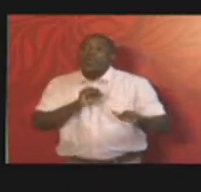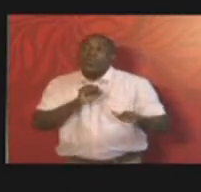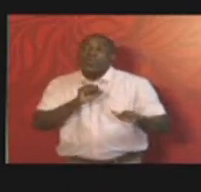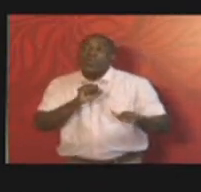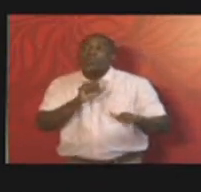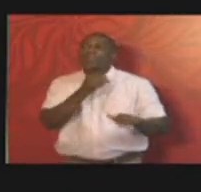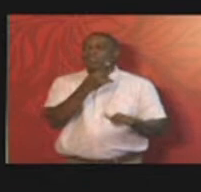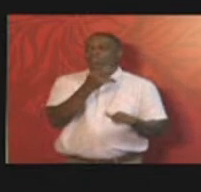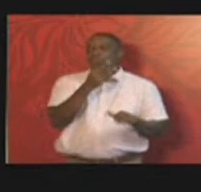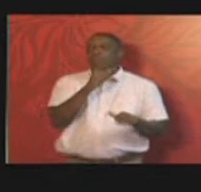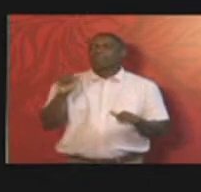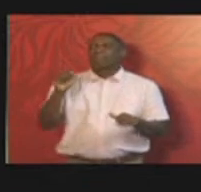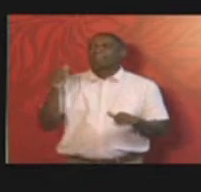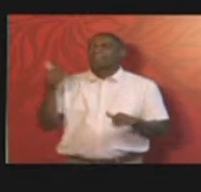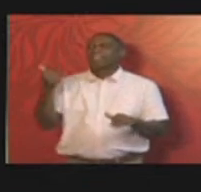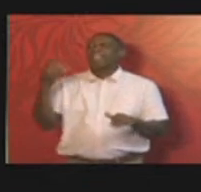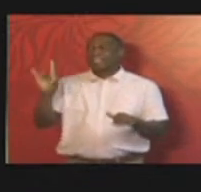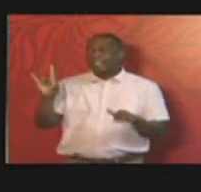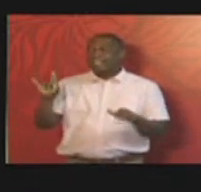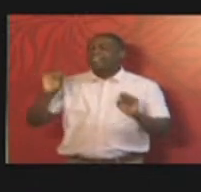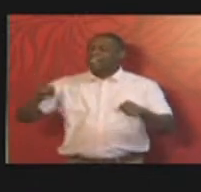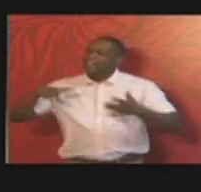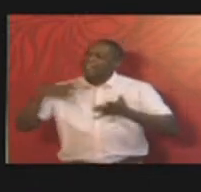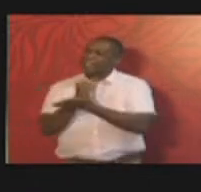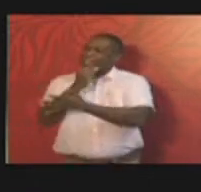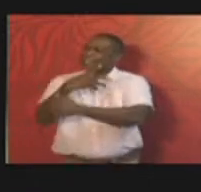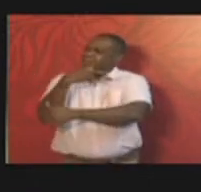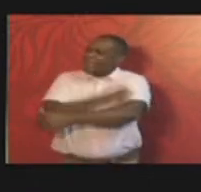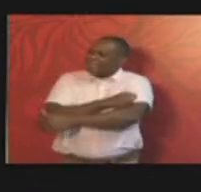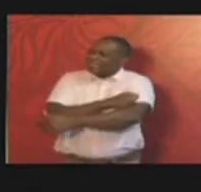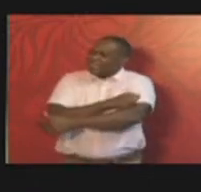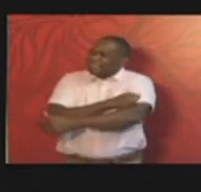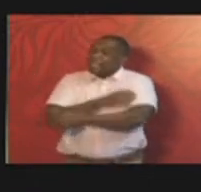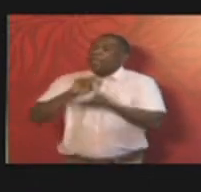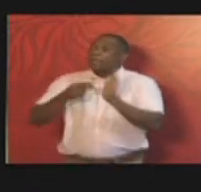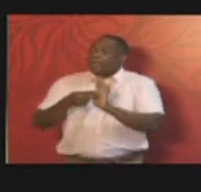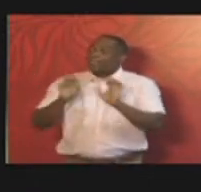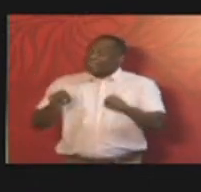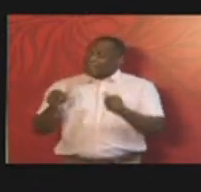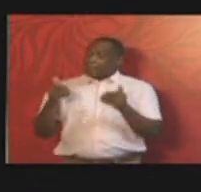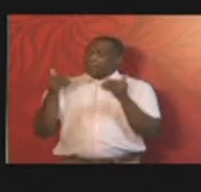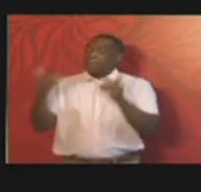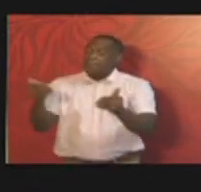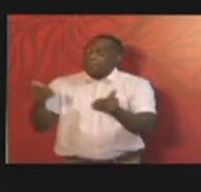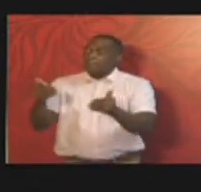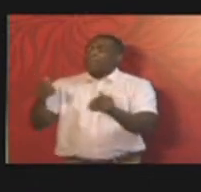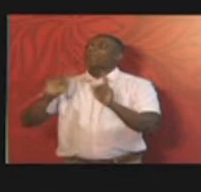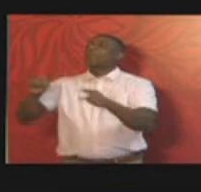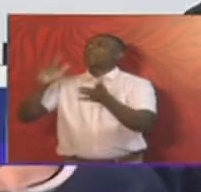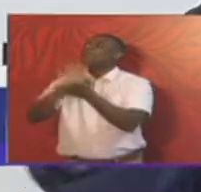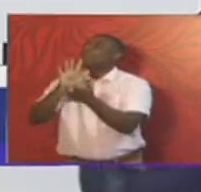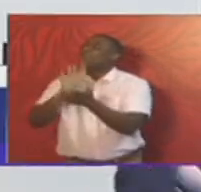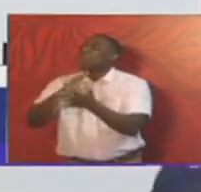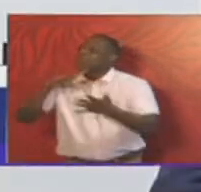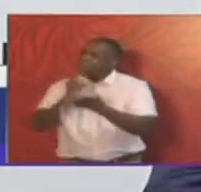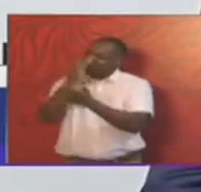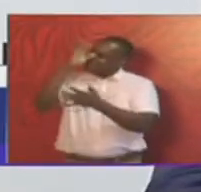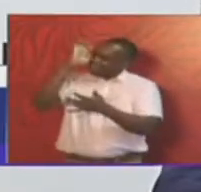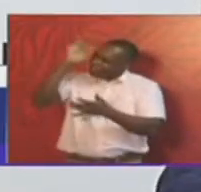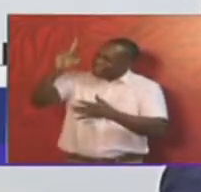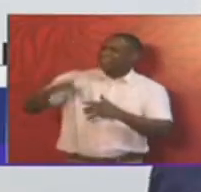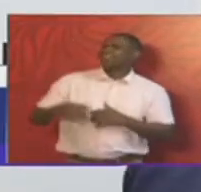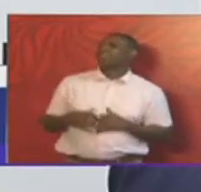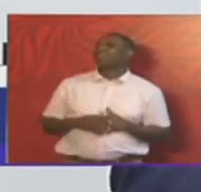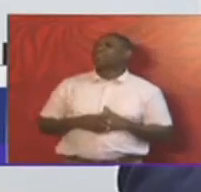vaccinate to operate now to vaccinate to educate. So let's get our kids out. Thank you for the slide. As